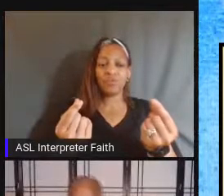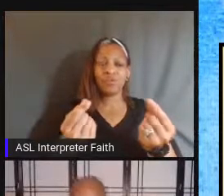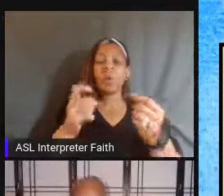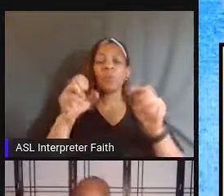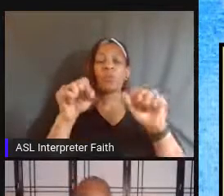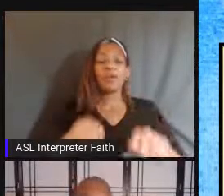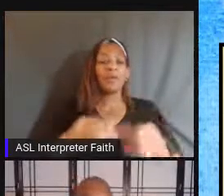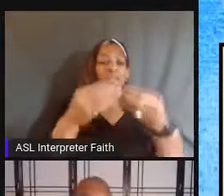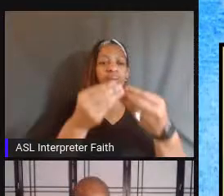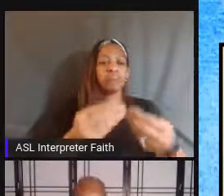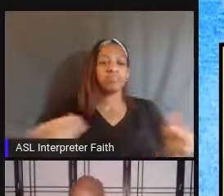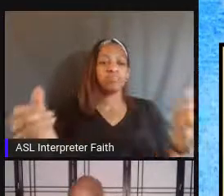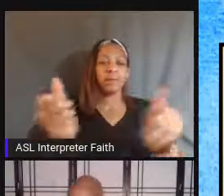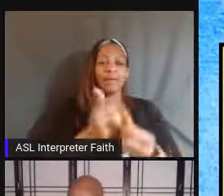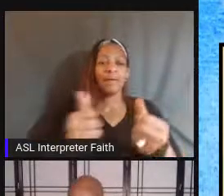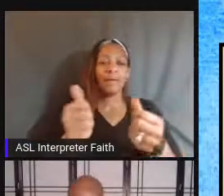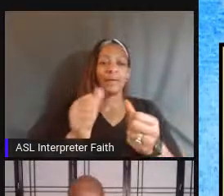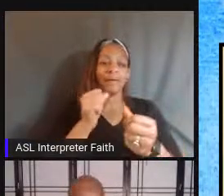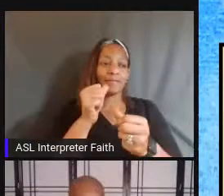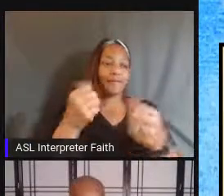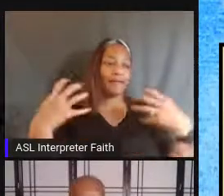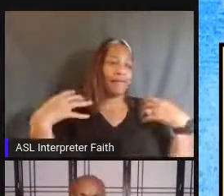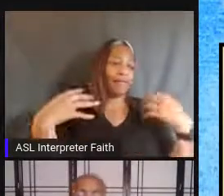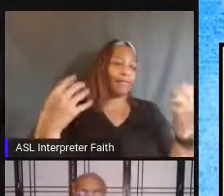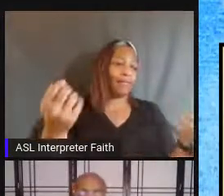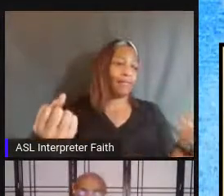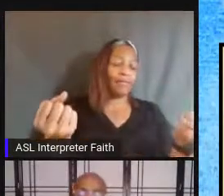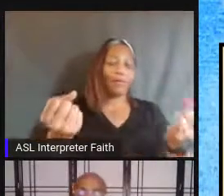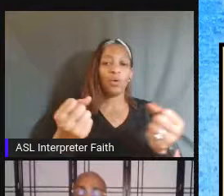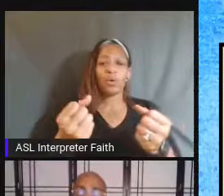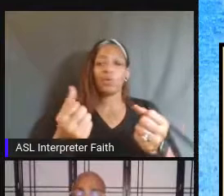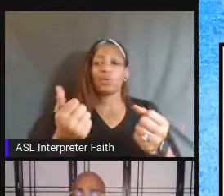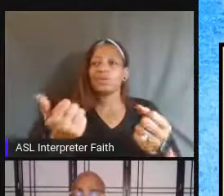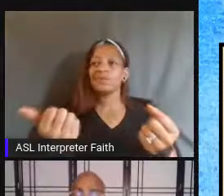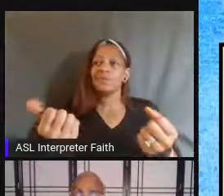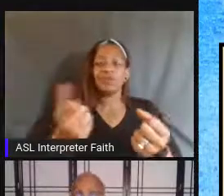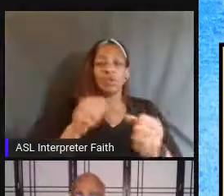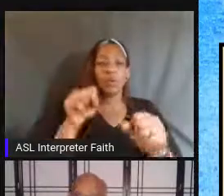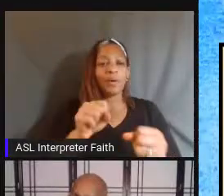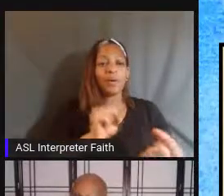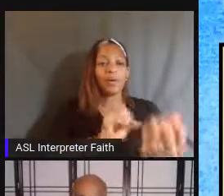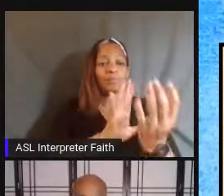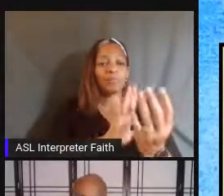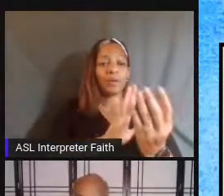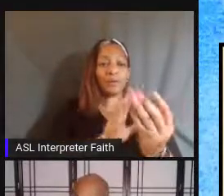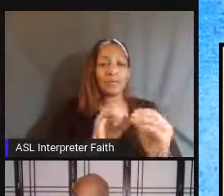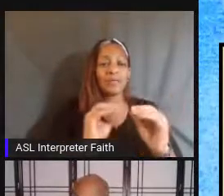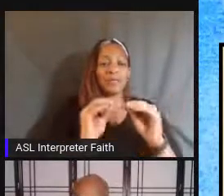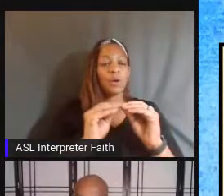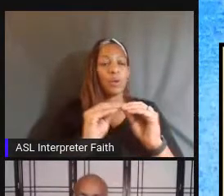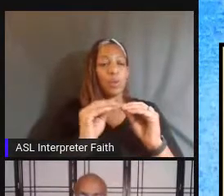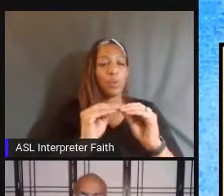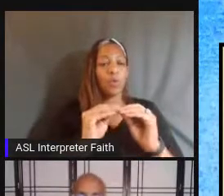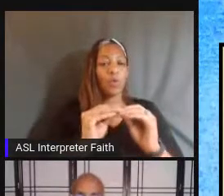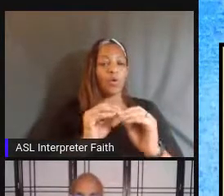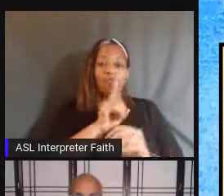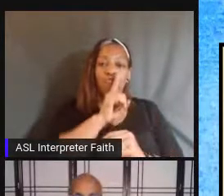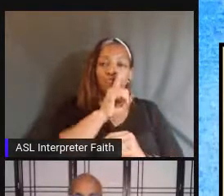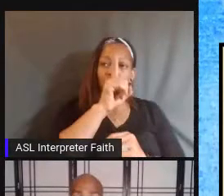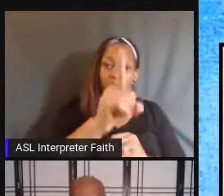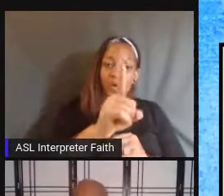any unhealed whatever is going on, so that we can live in a more open, authentic, empowered